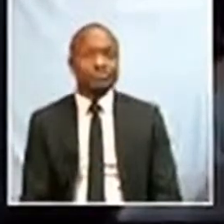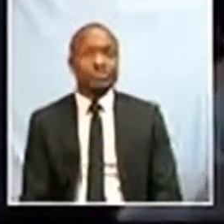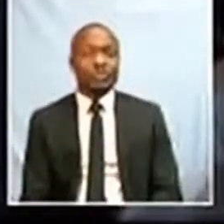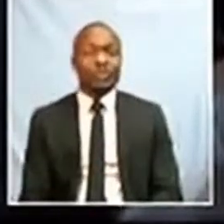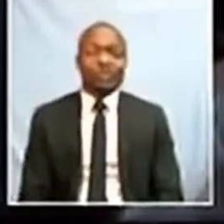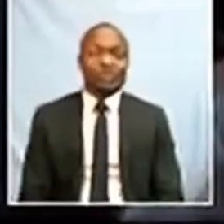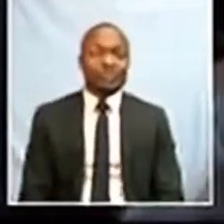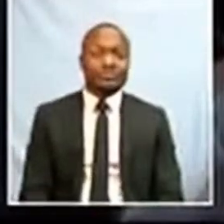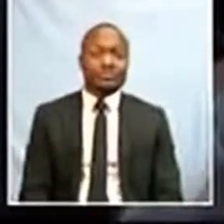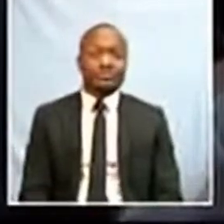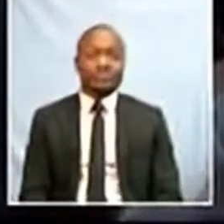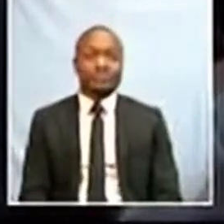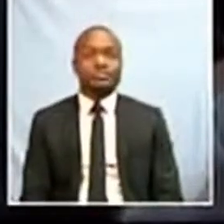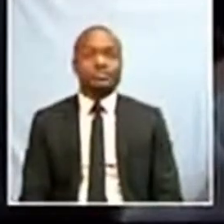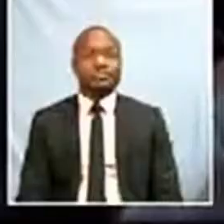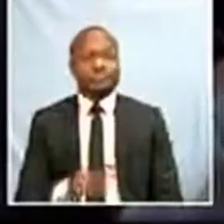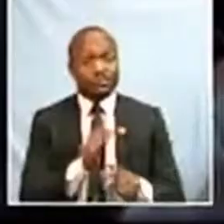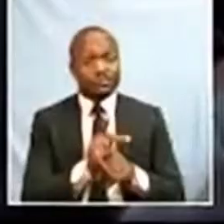reserved